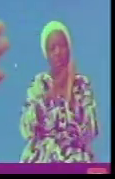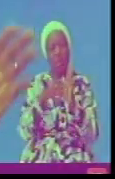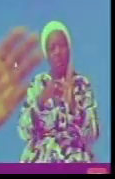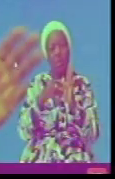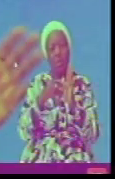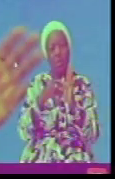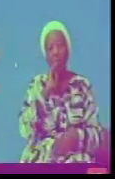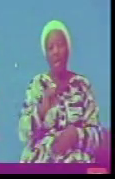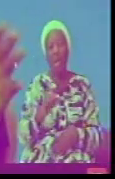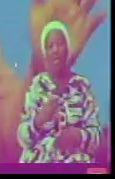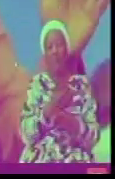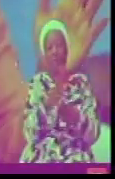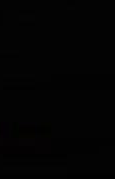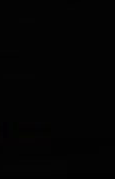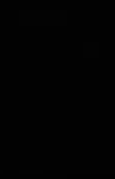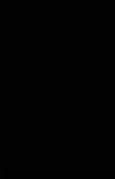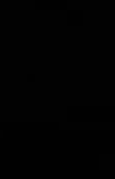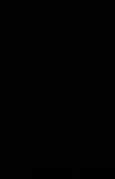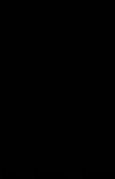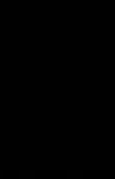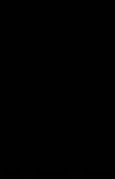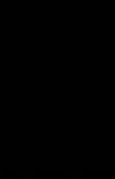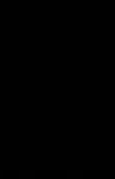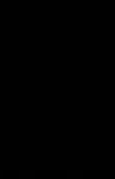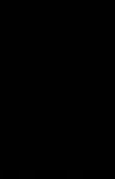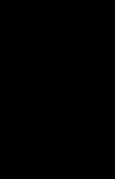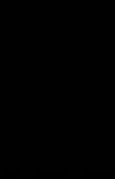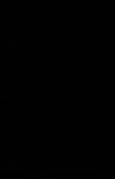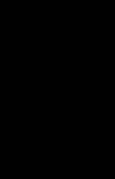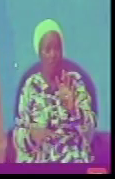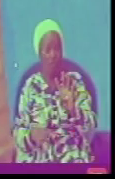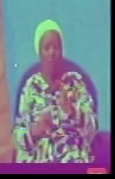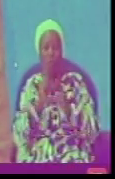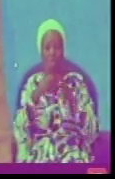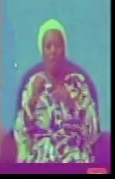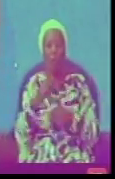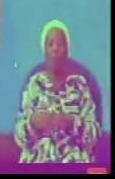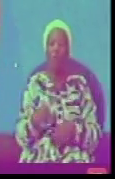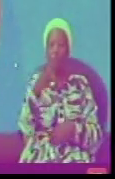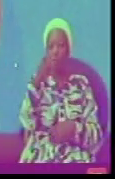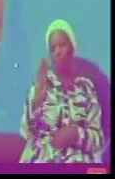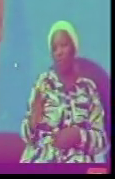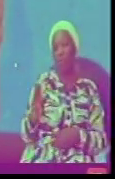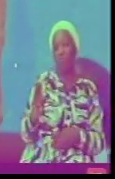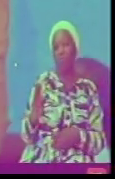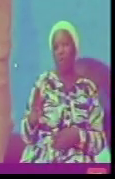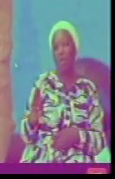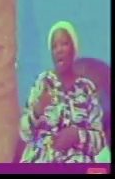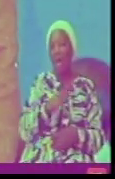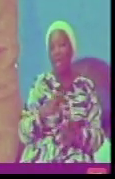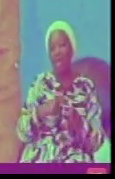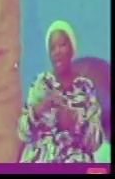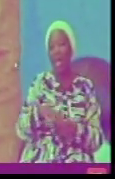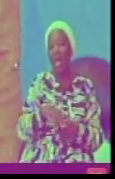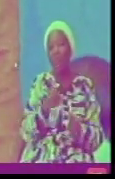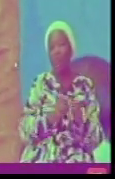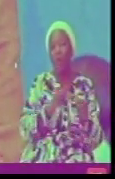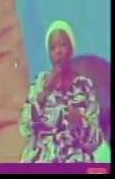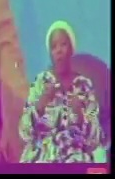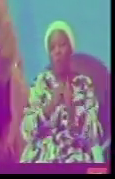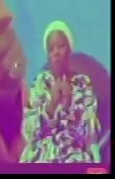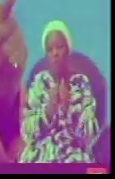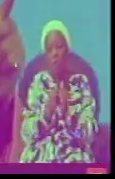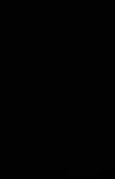the commandments of God are divided into two. For relating directly with